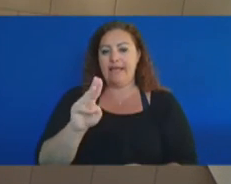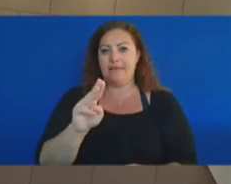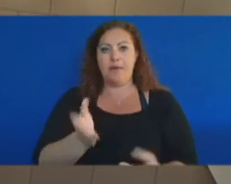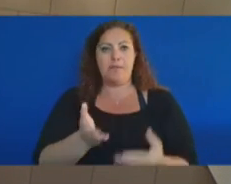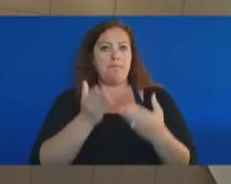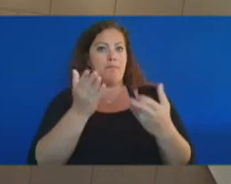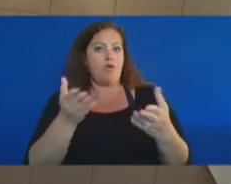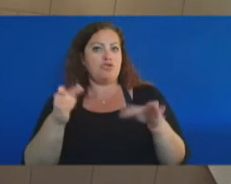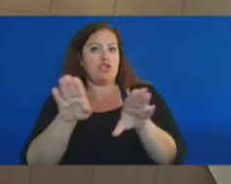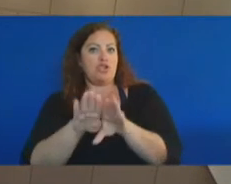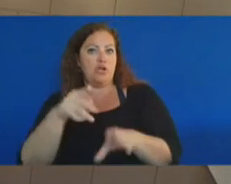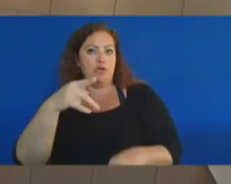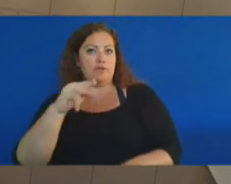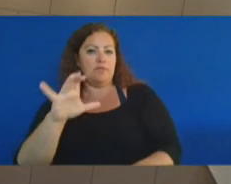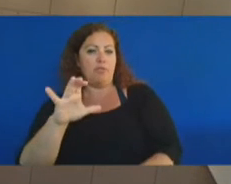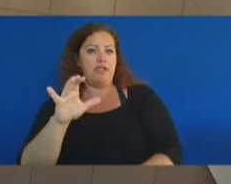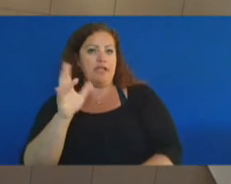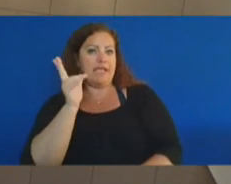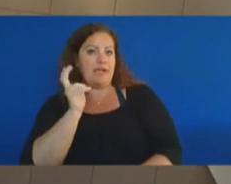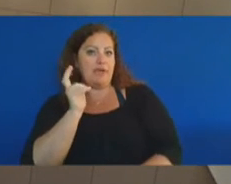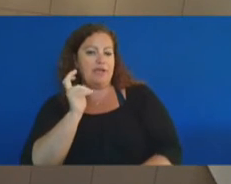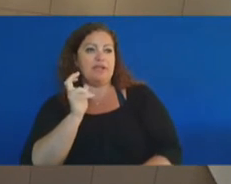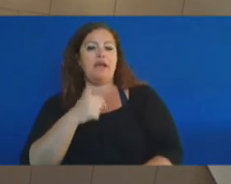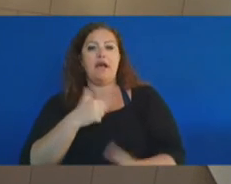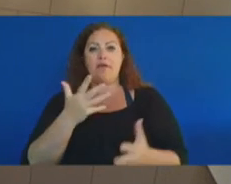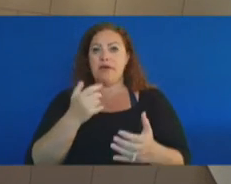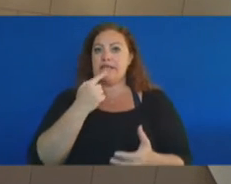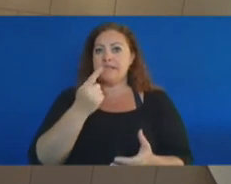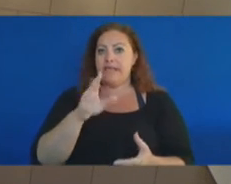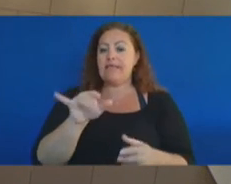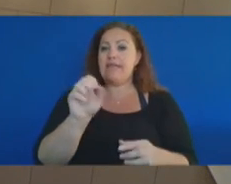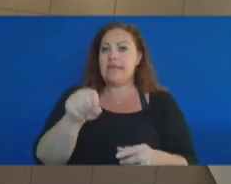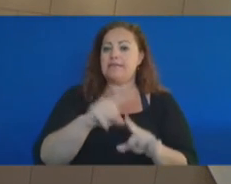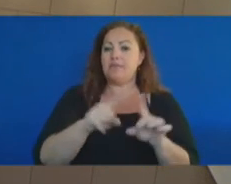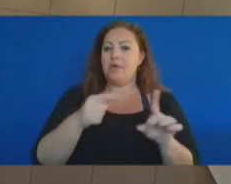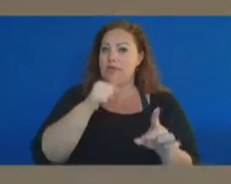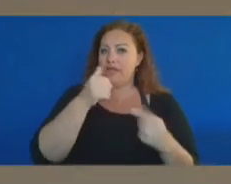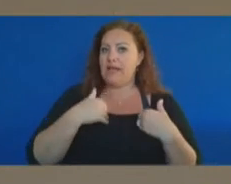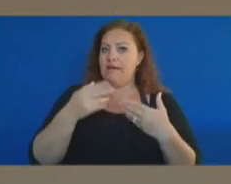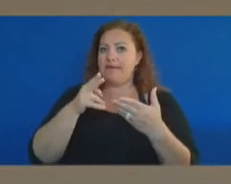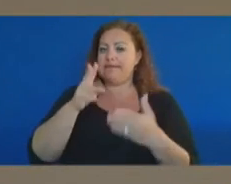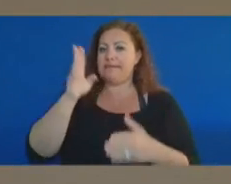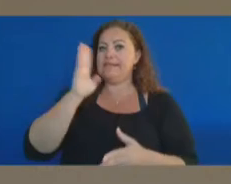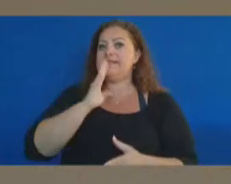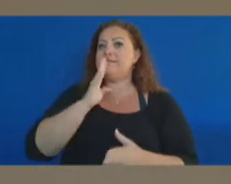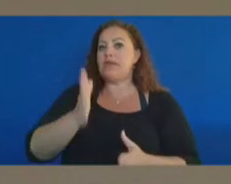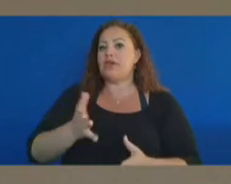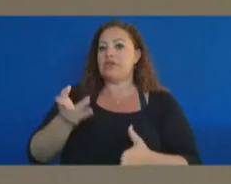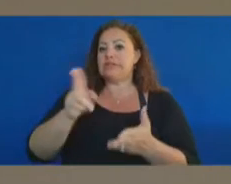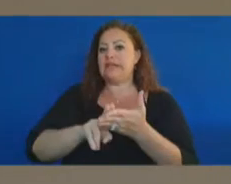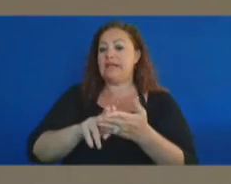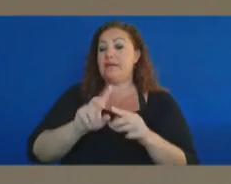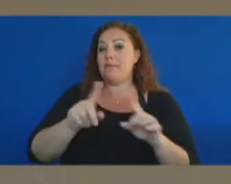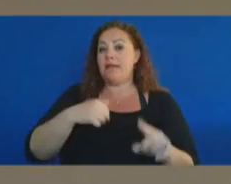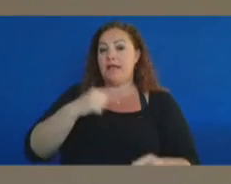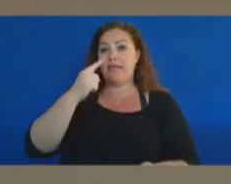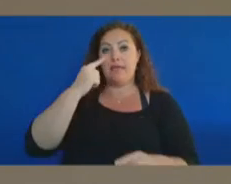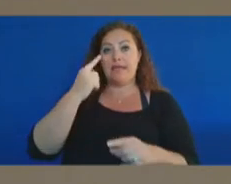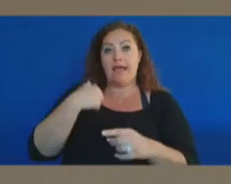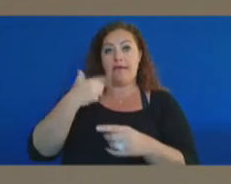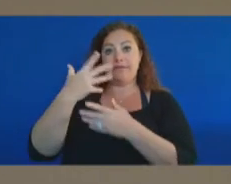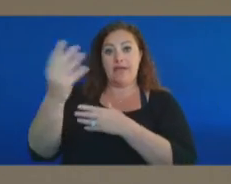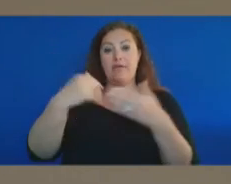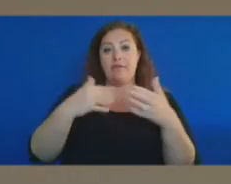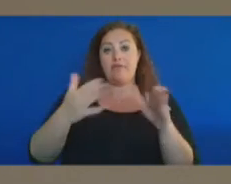closing the public hearing but we did not have speakers signed up but I understand I think while I was out of the room that the planning team